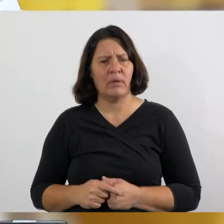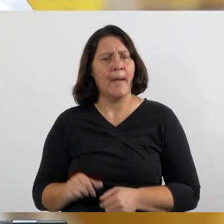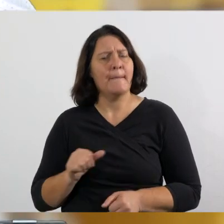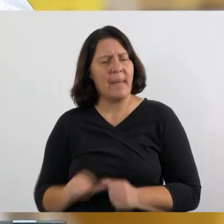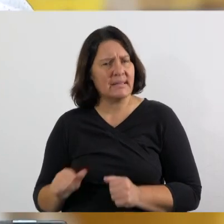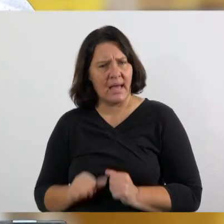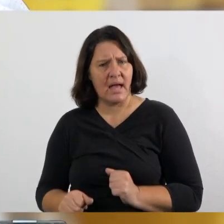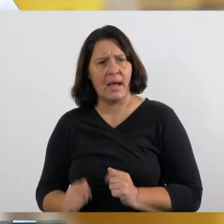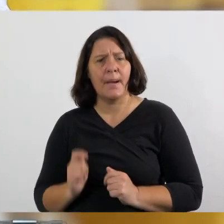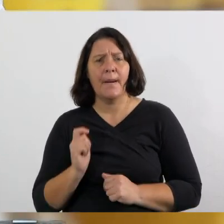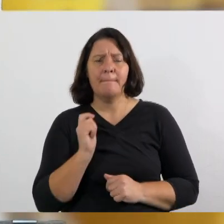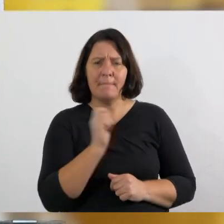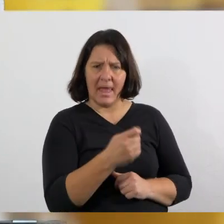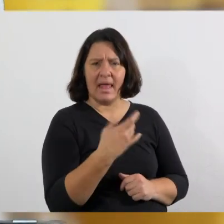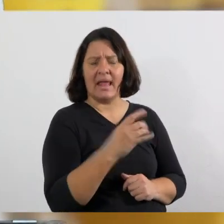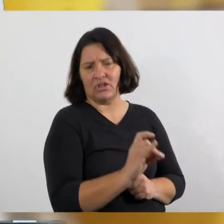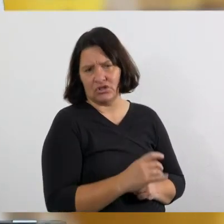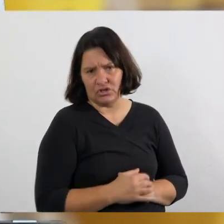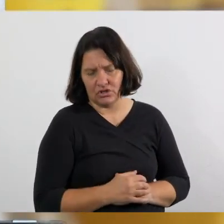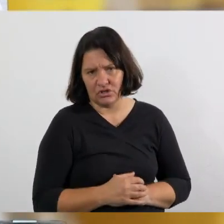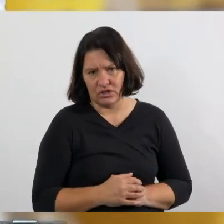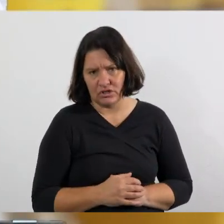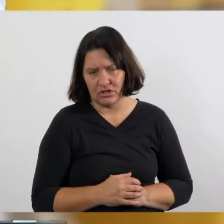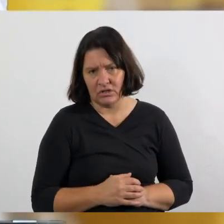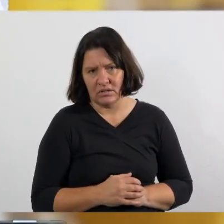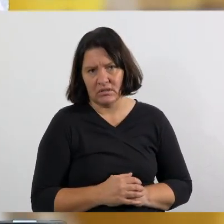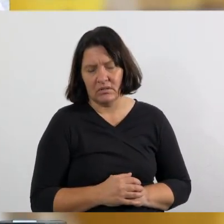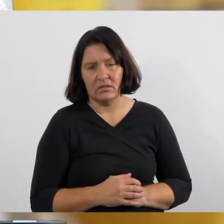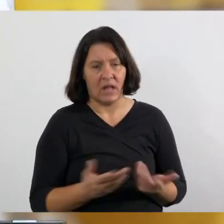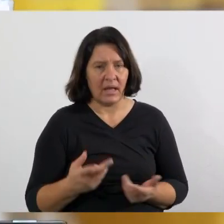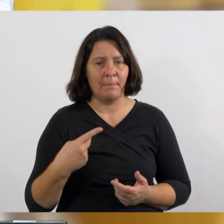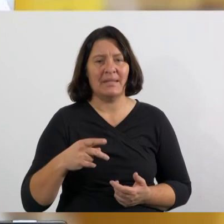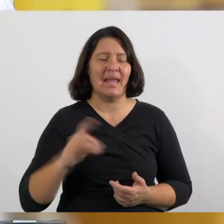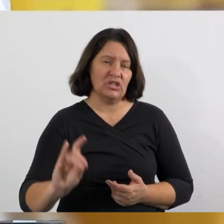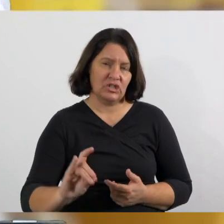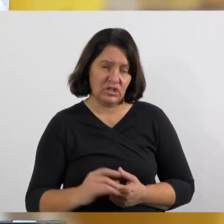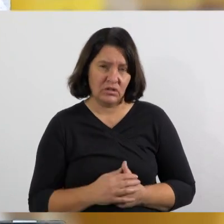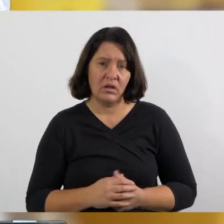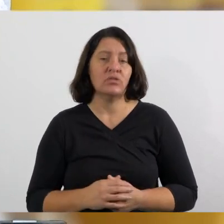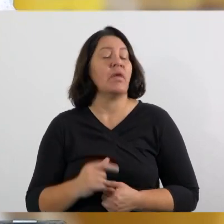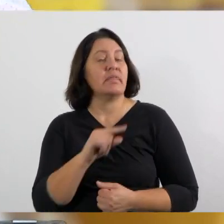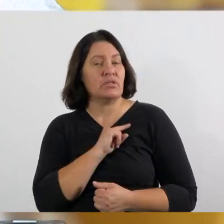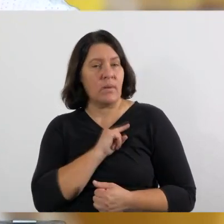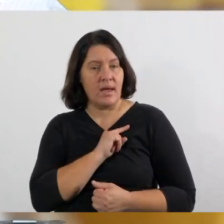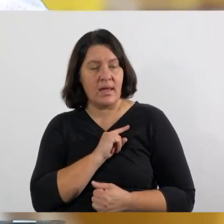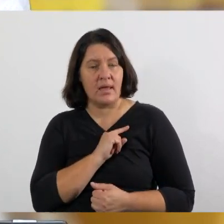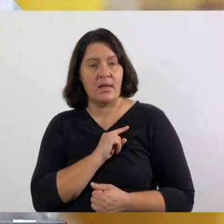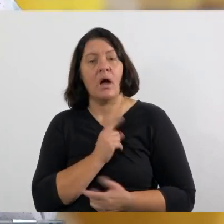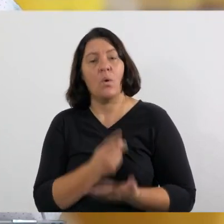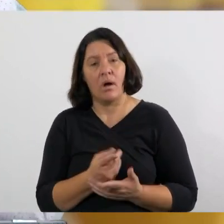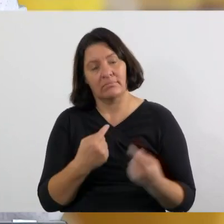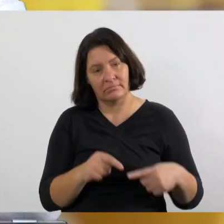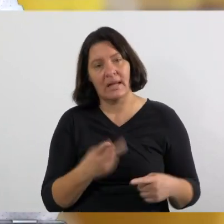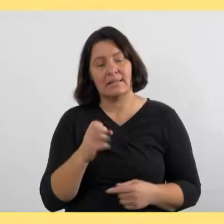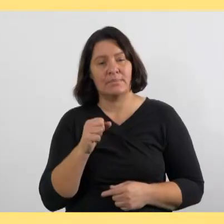We can simply pay the amount in cash, small amounts, petty cash, small amounts. Therefore, we will